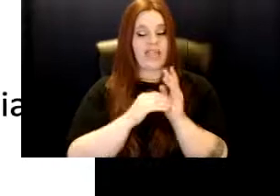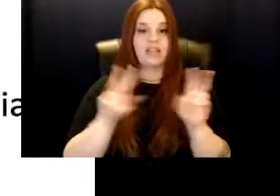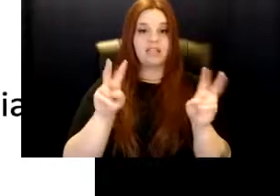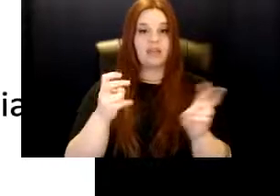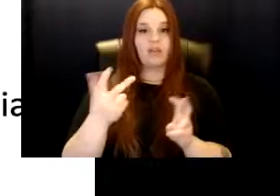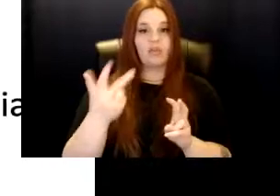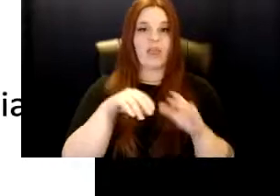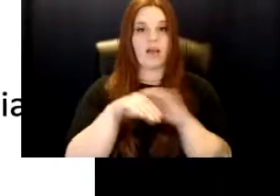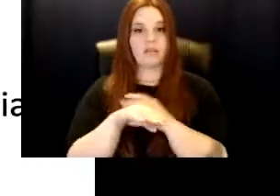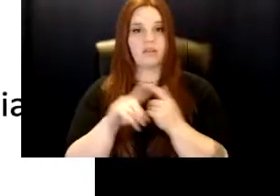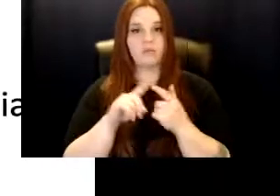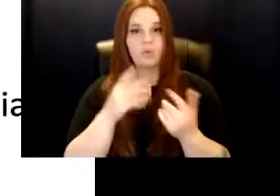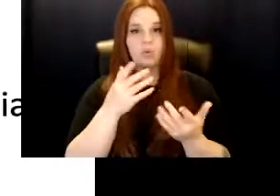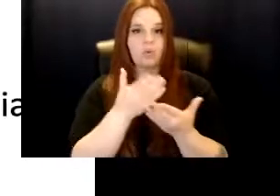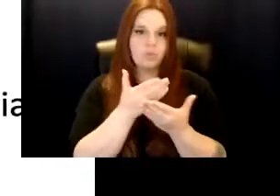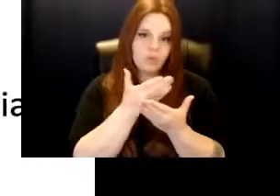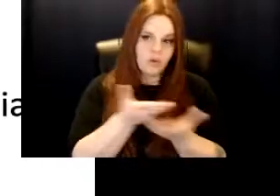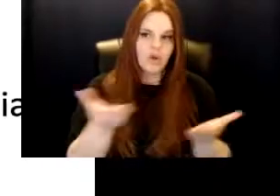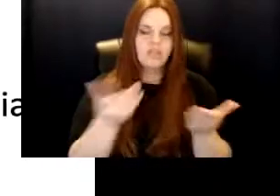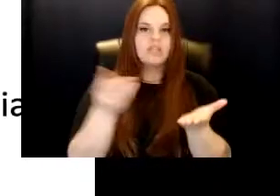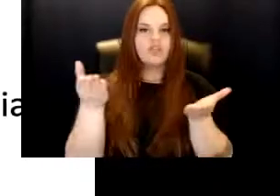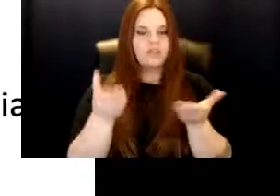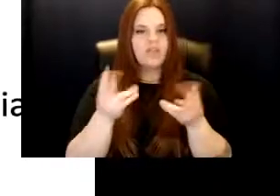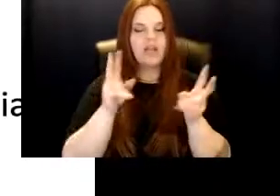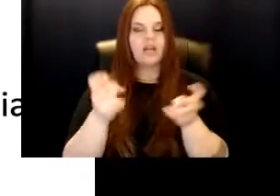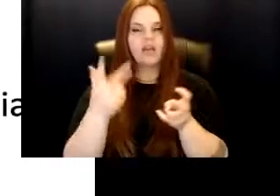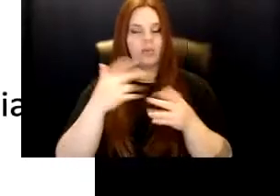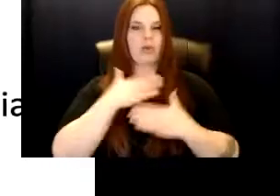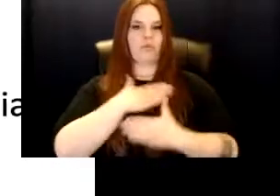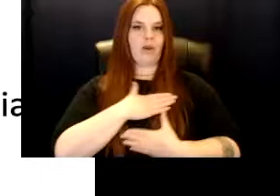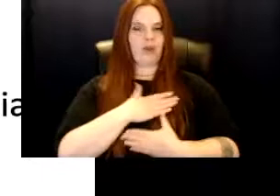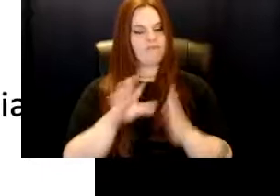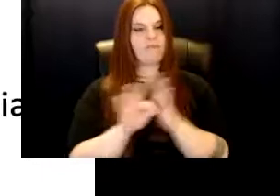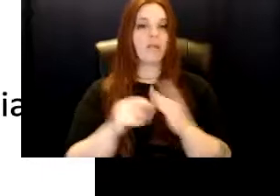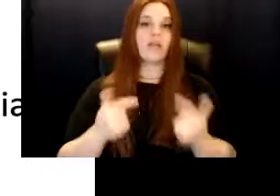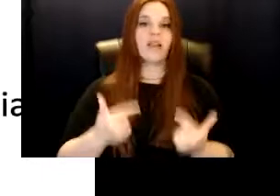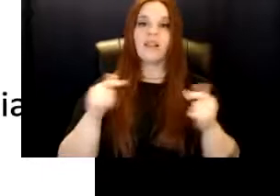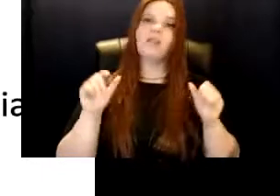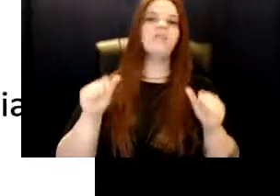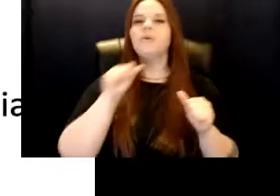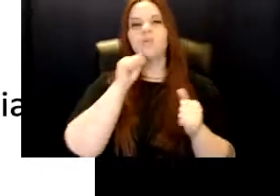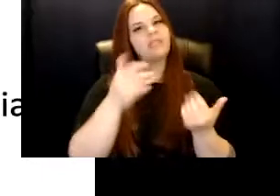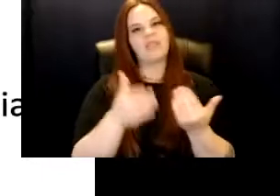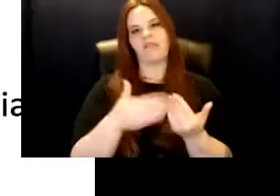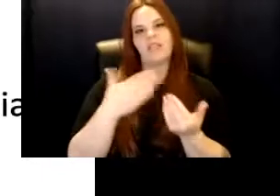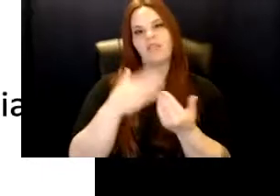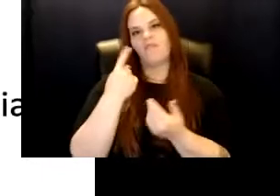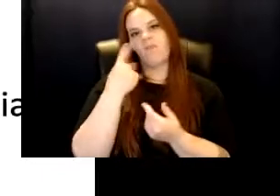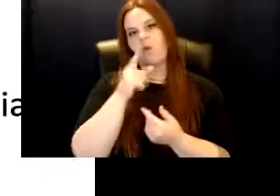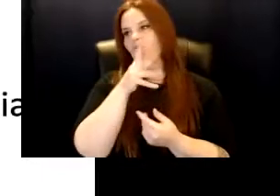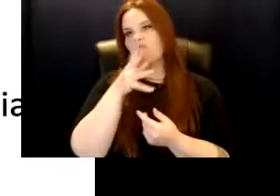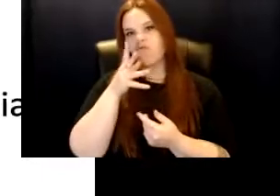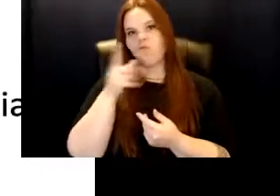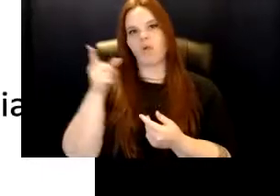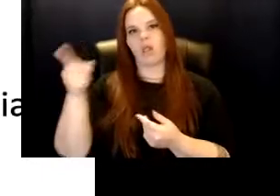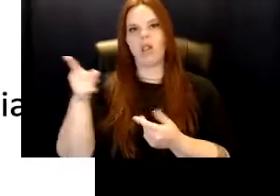goods and services and Title II recreation, and found that livability was inconvenient for the rural communities.